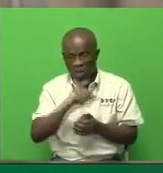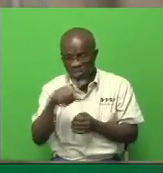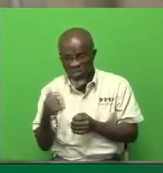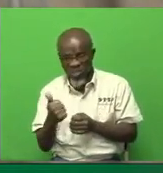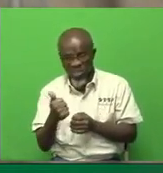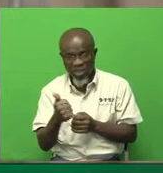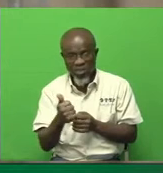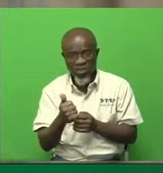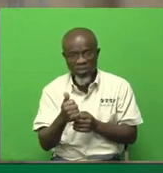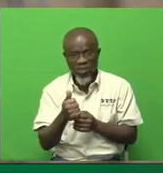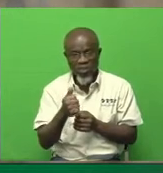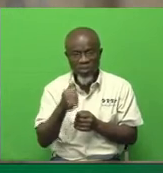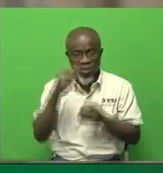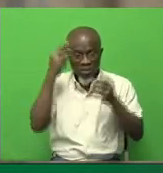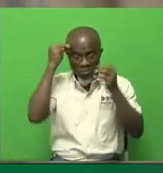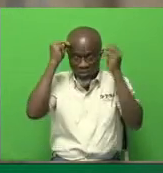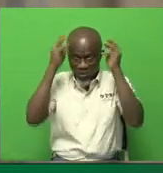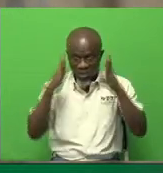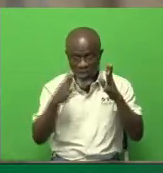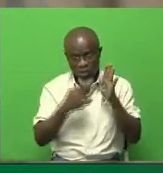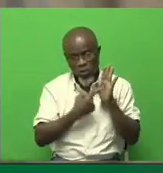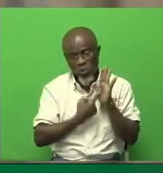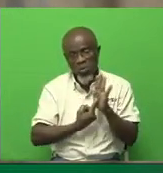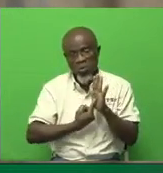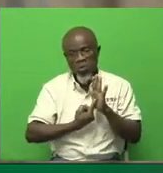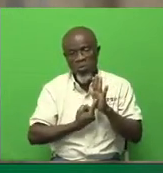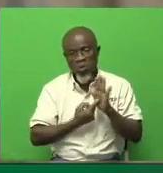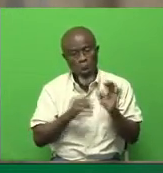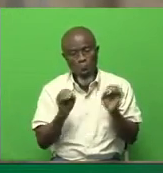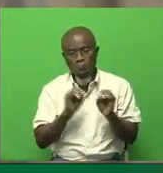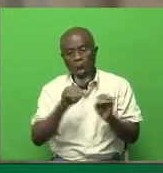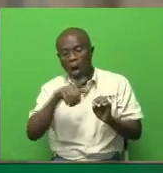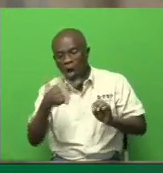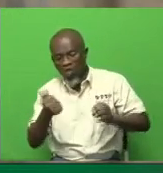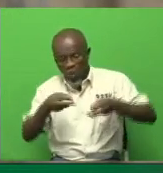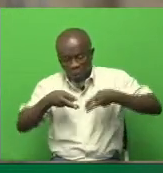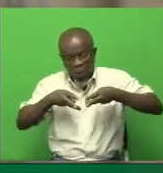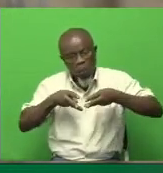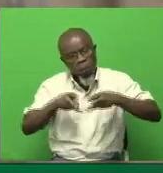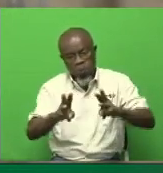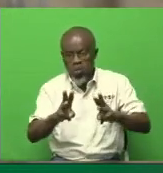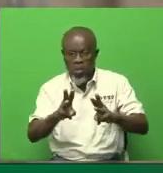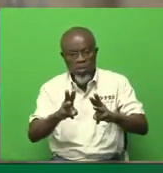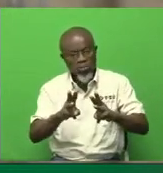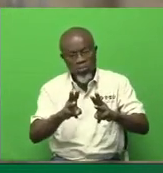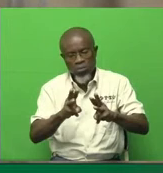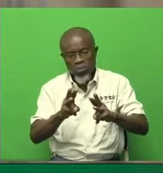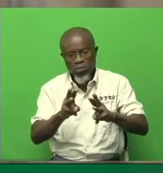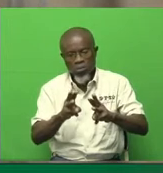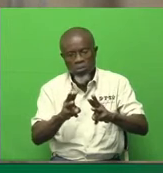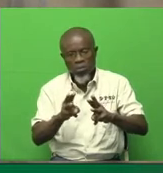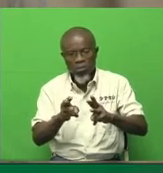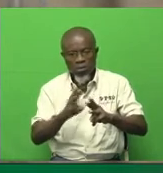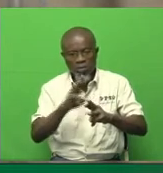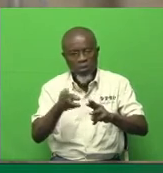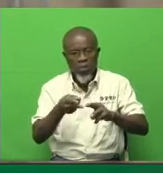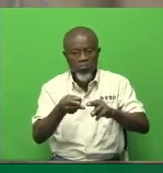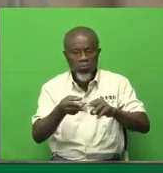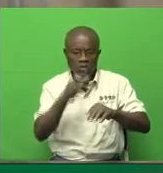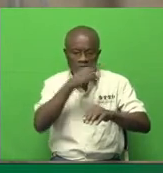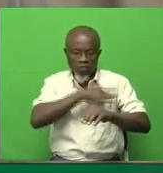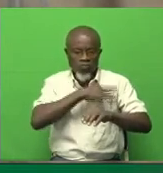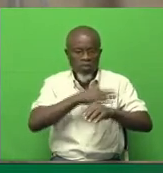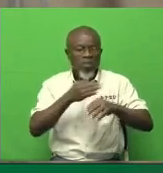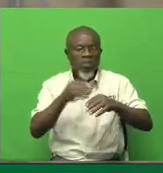minister shows and demonstrates no alternative supply of capital investment in these areas what